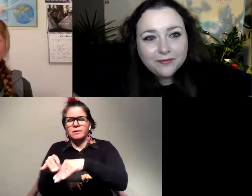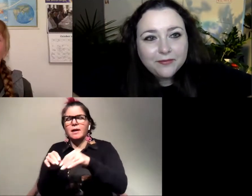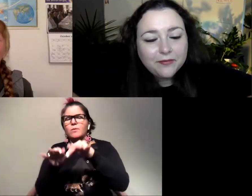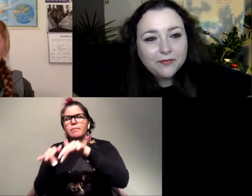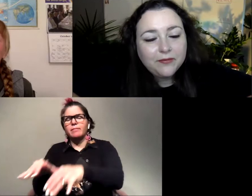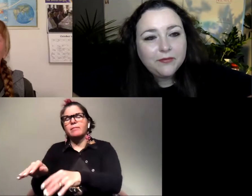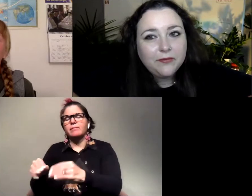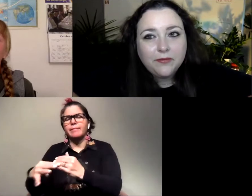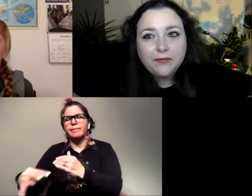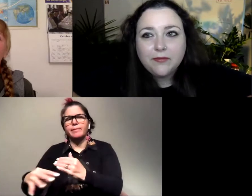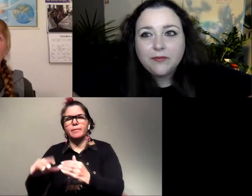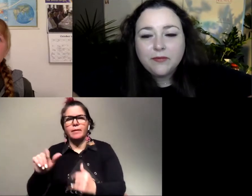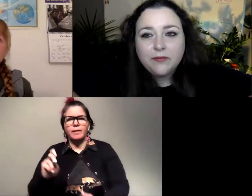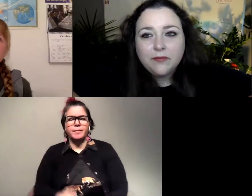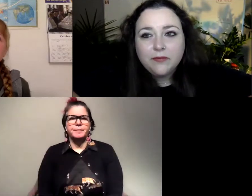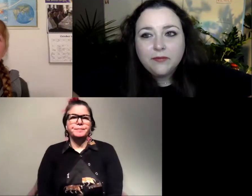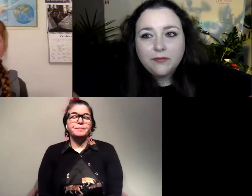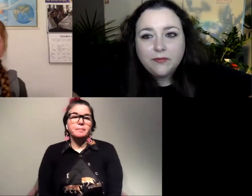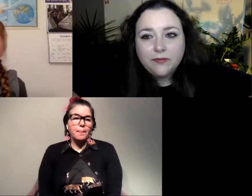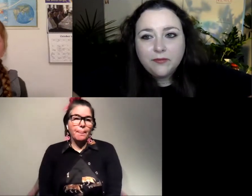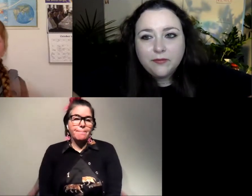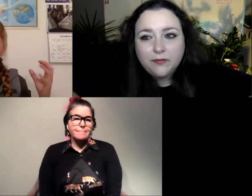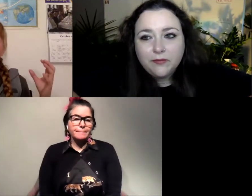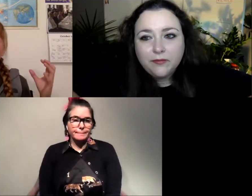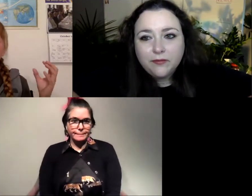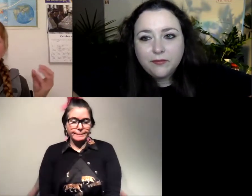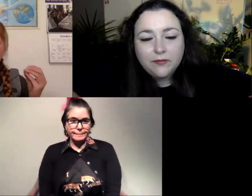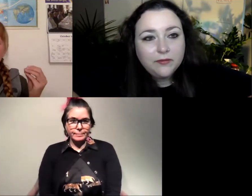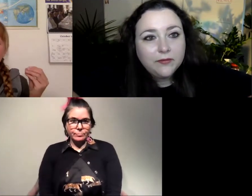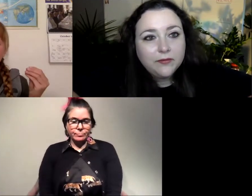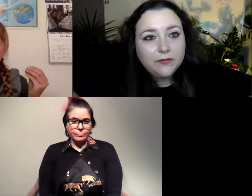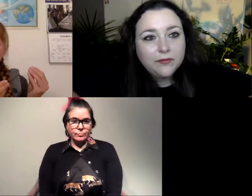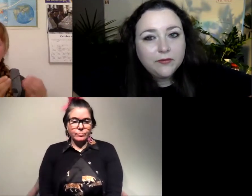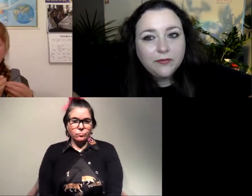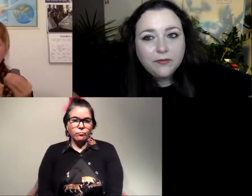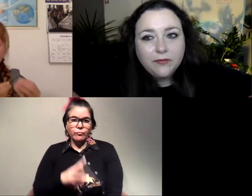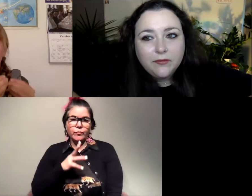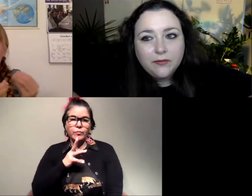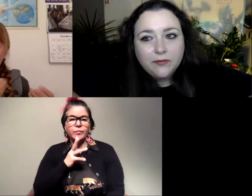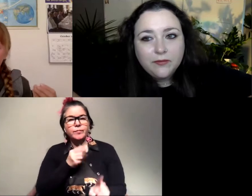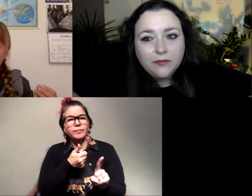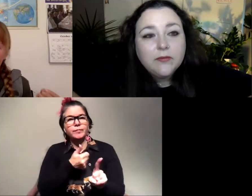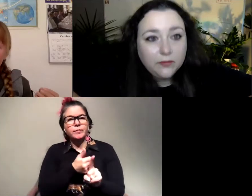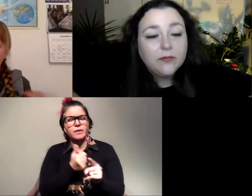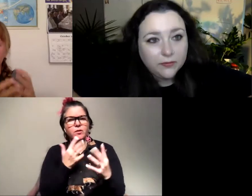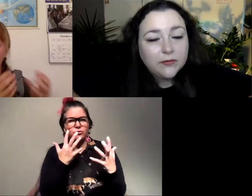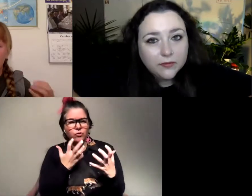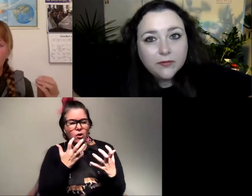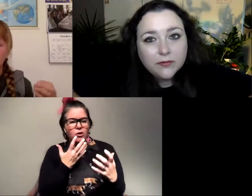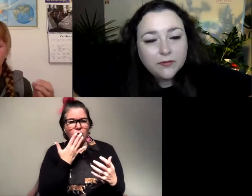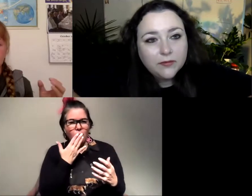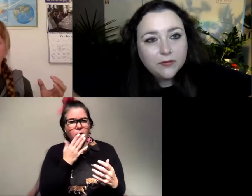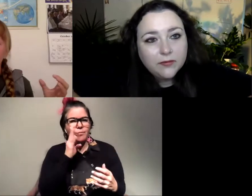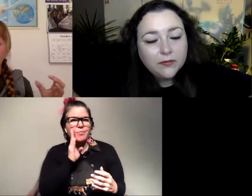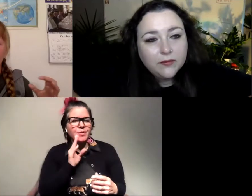You also, so when your water is a darker color, so if it's brown